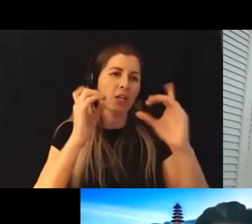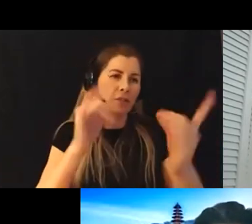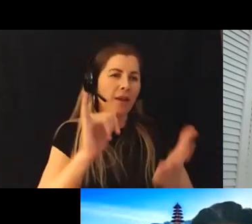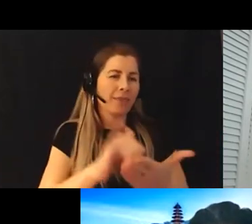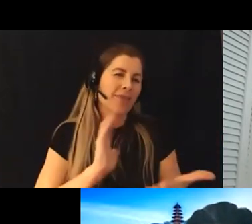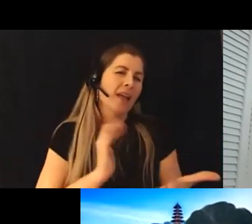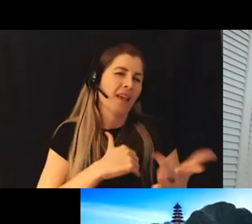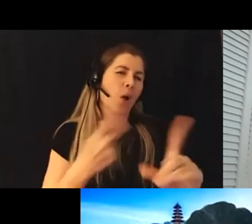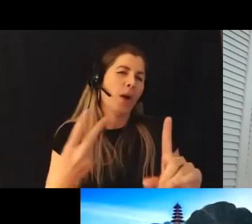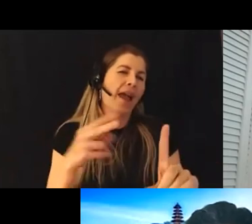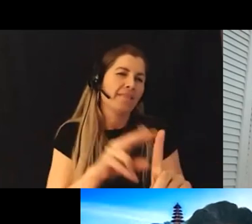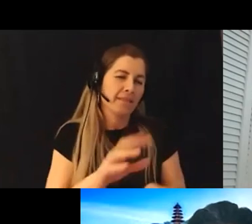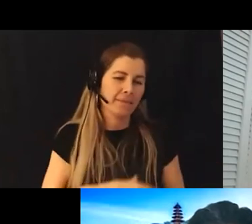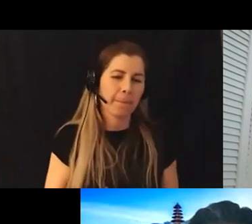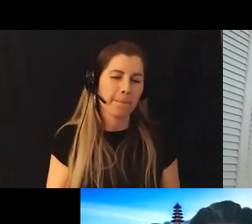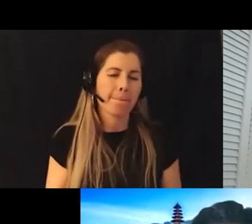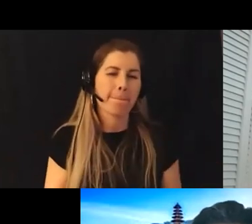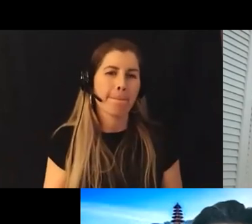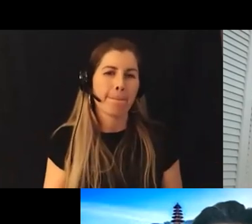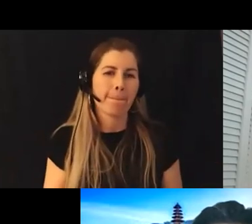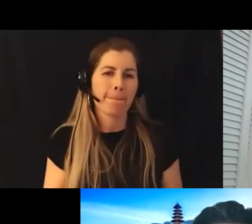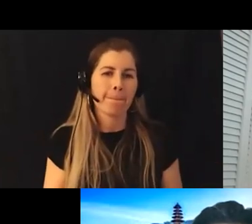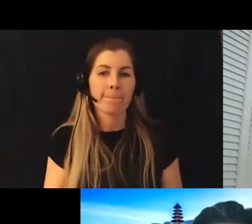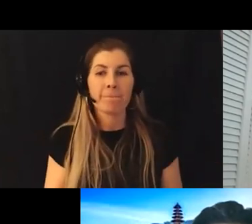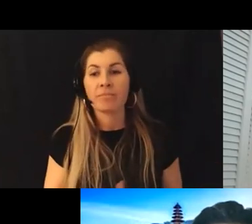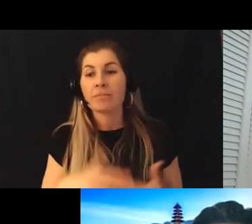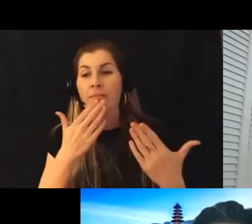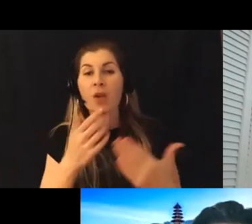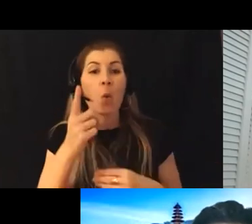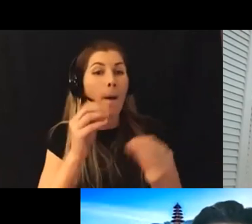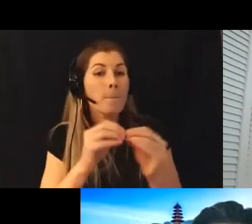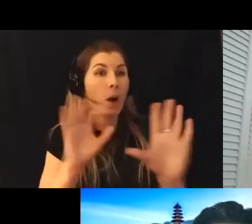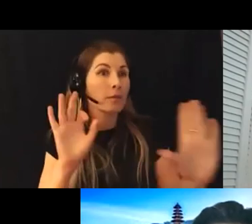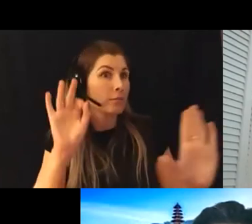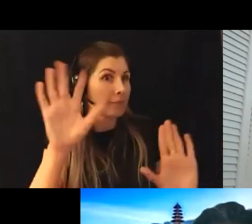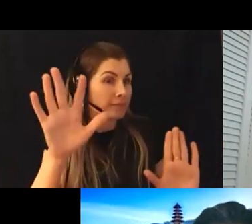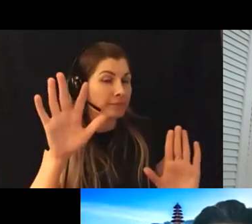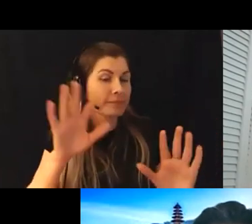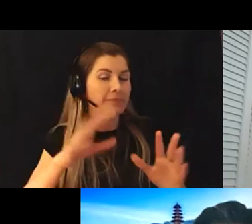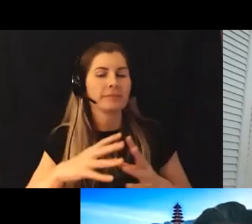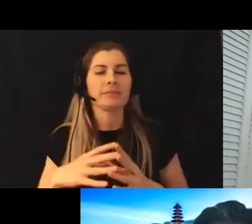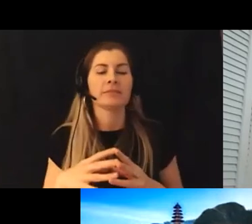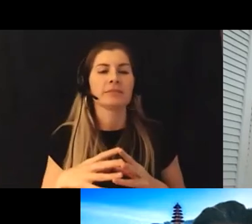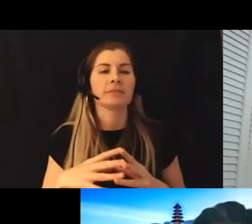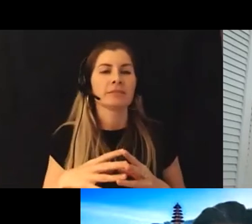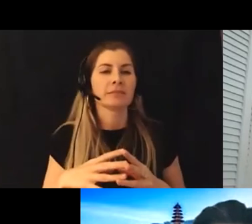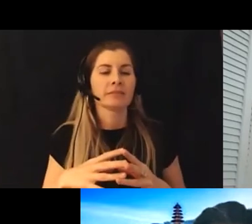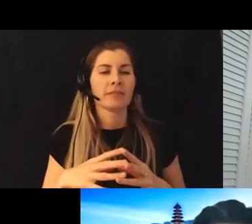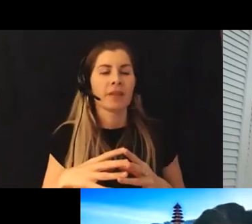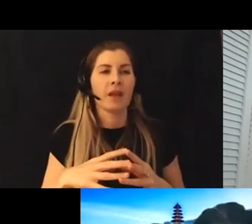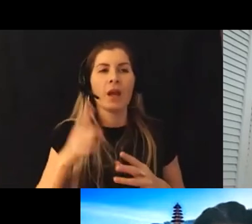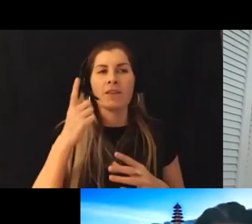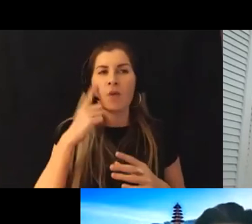about the advocacy component. And can I throw out one more piece as well? The other piece is teaching artists, we